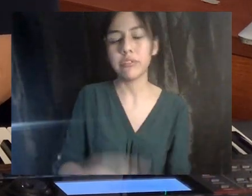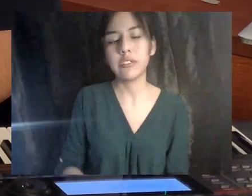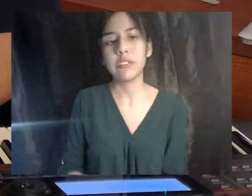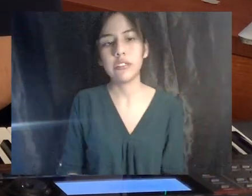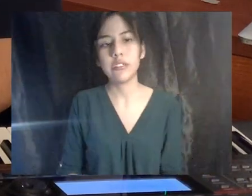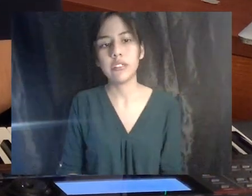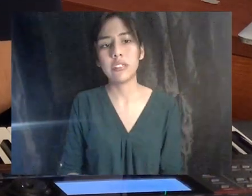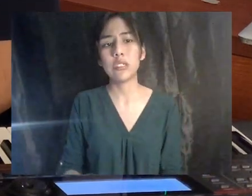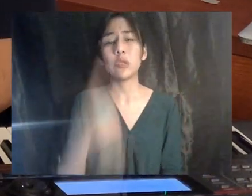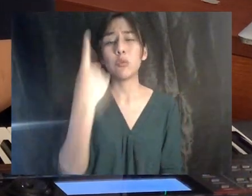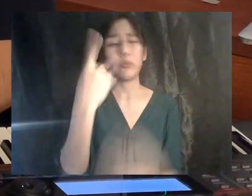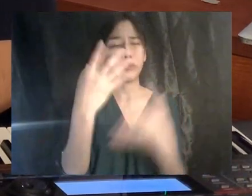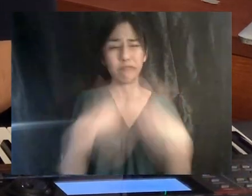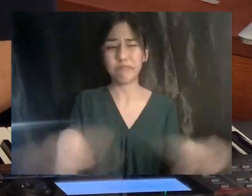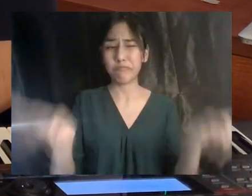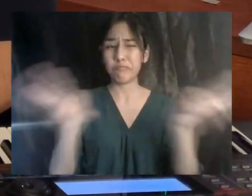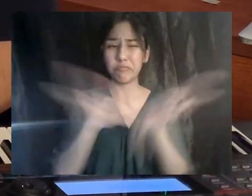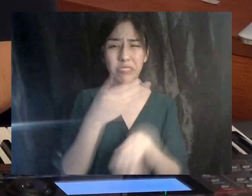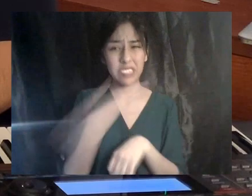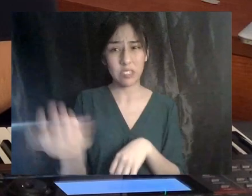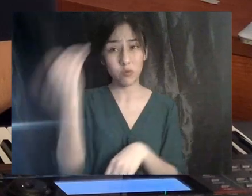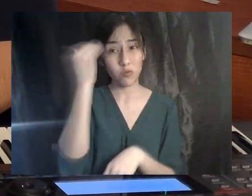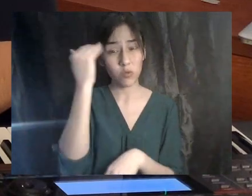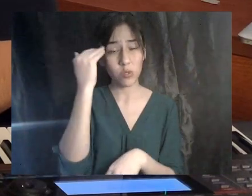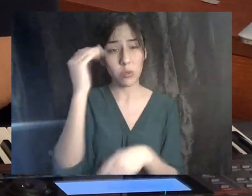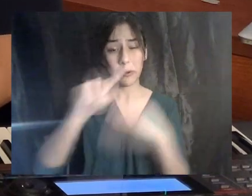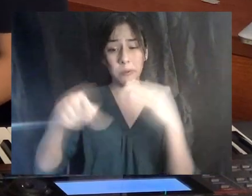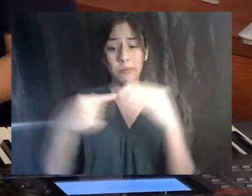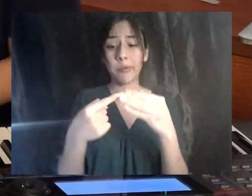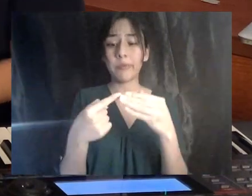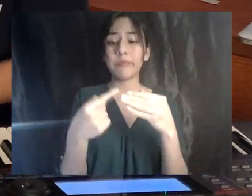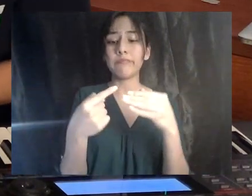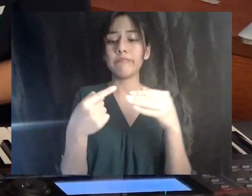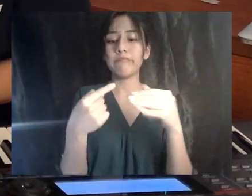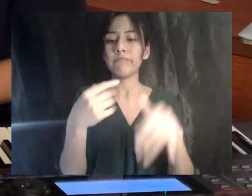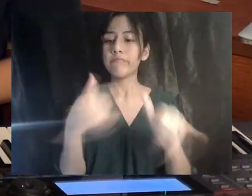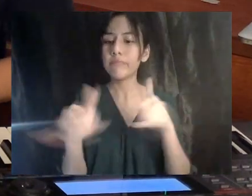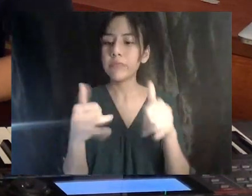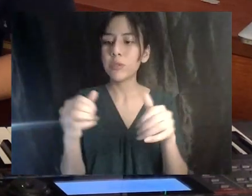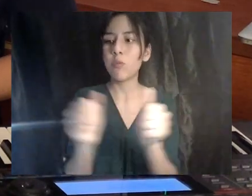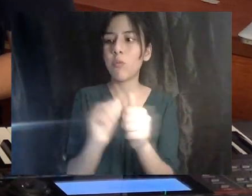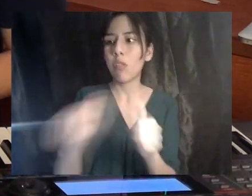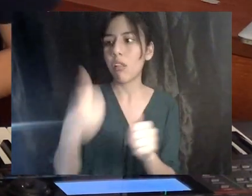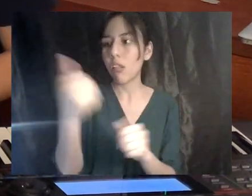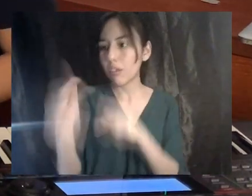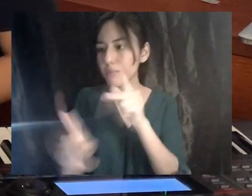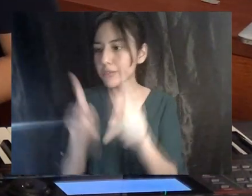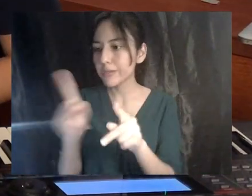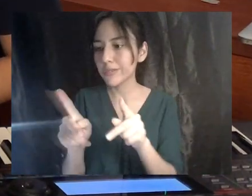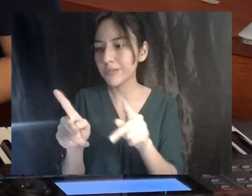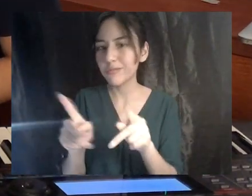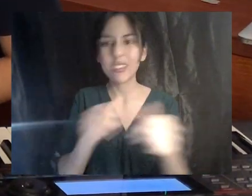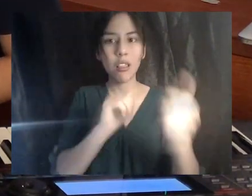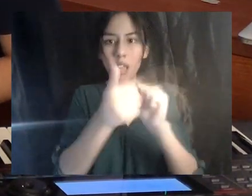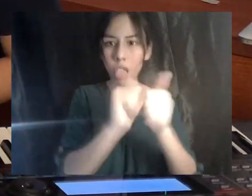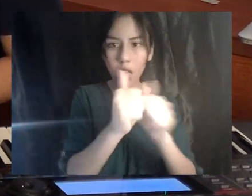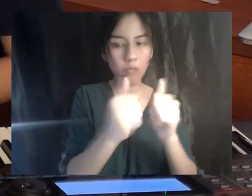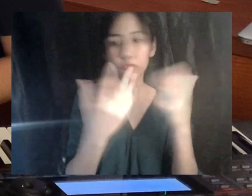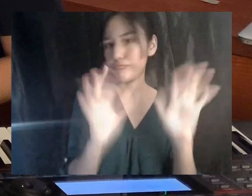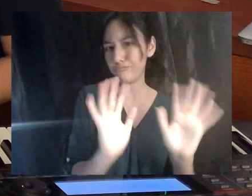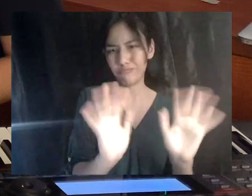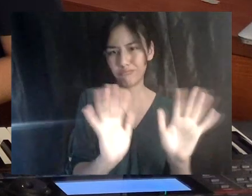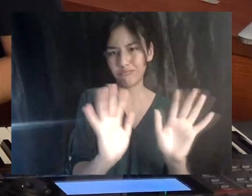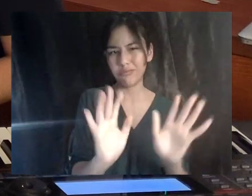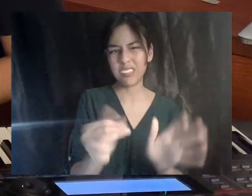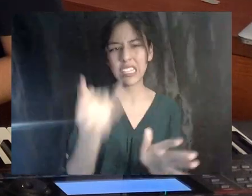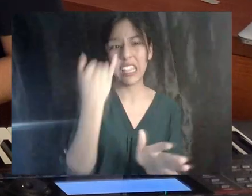music. One important thing you should know about playing music with other people is that it's not a race. You don't